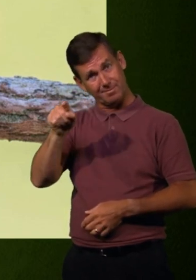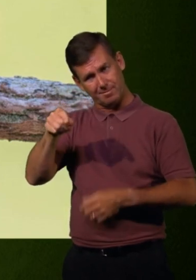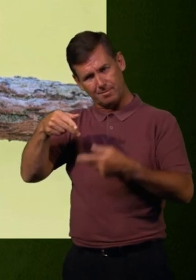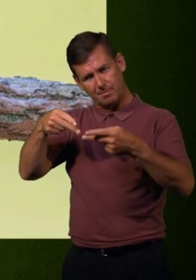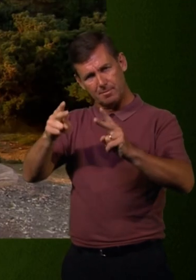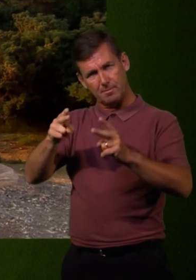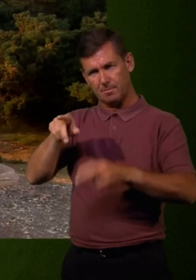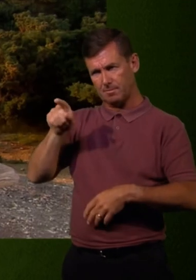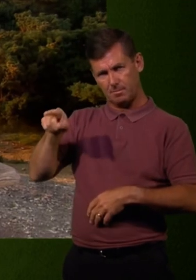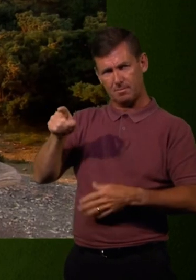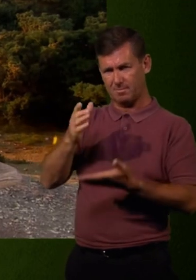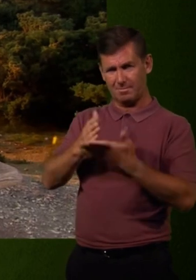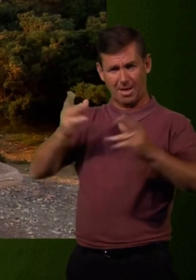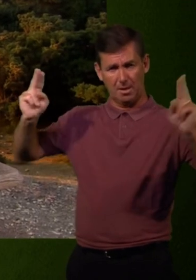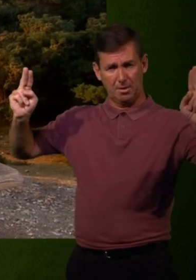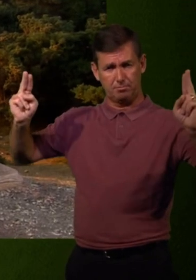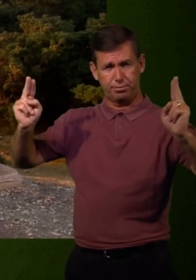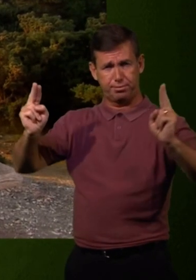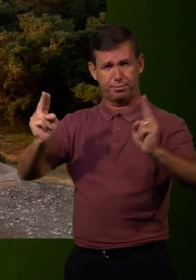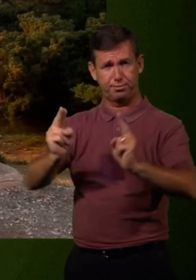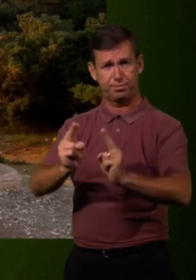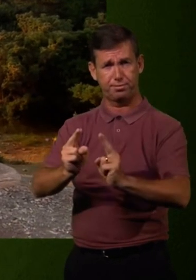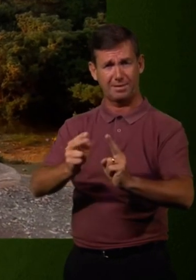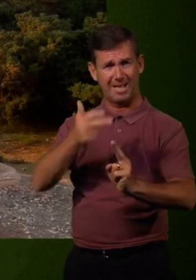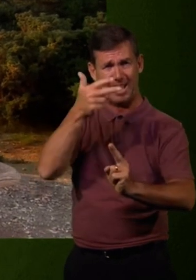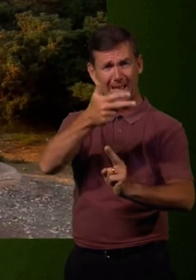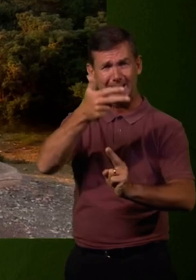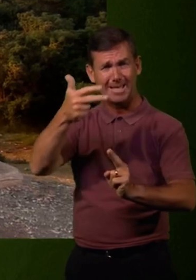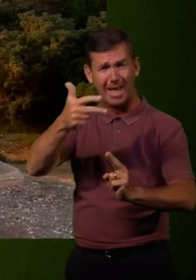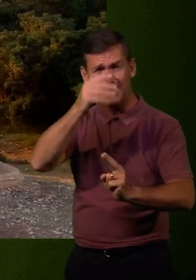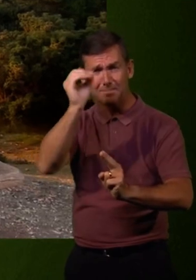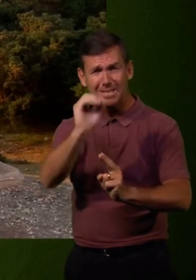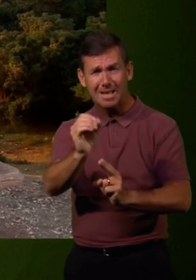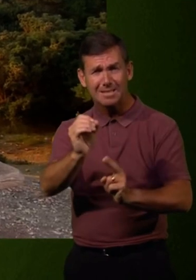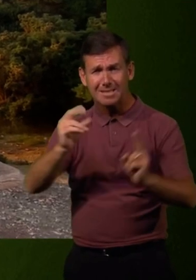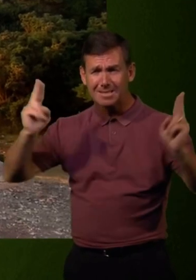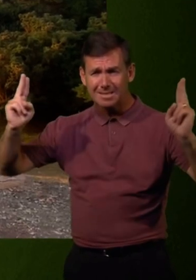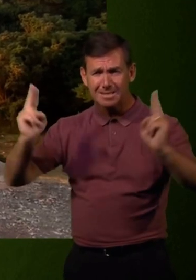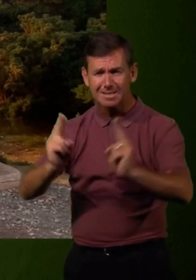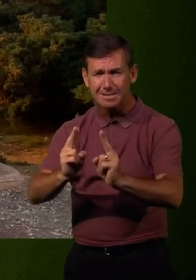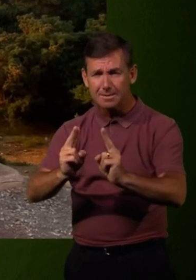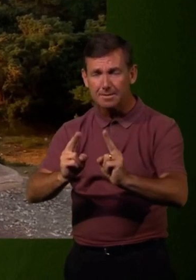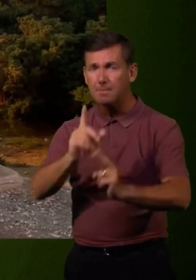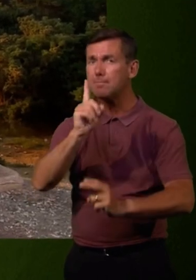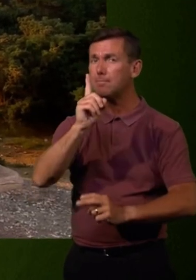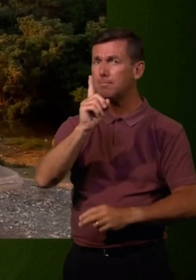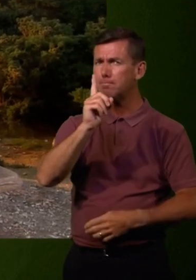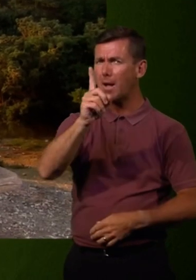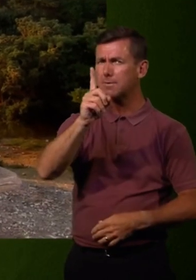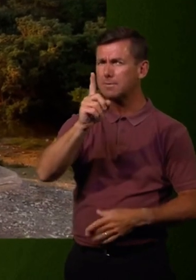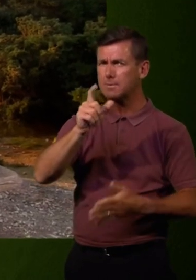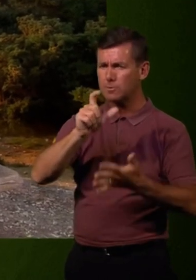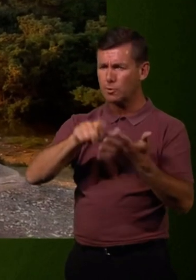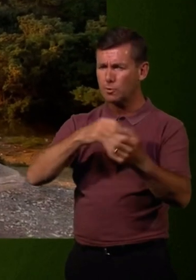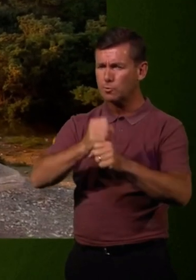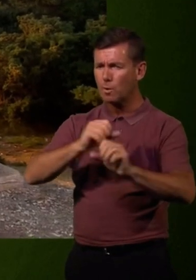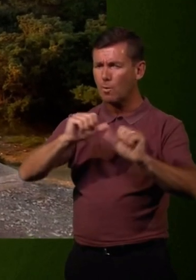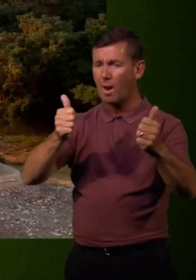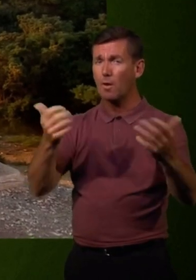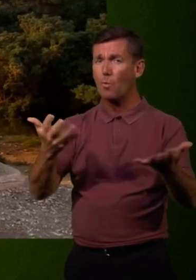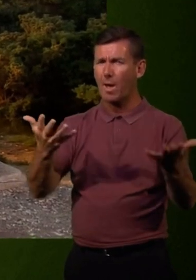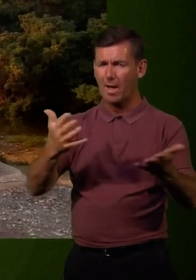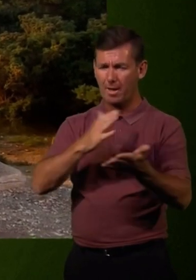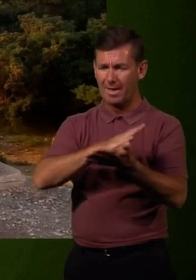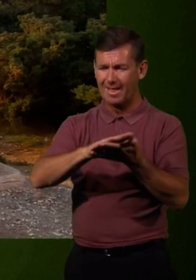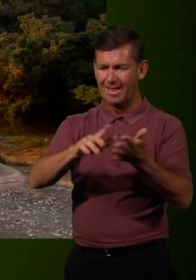period of time, has declined by 88%, except that it's doing quite well on heathlands, where